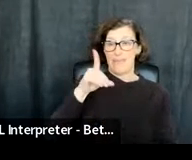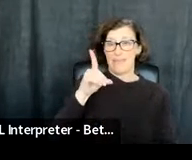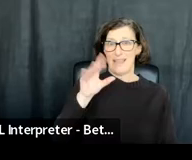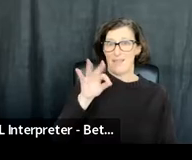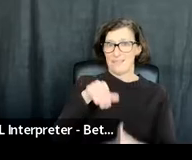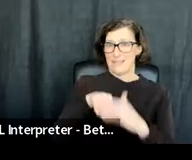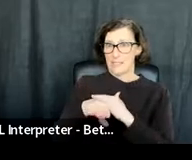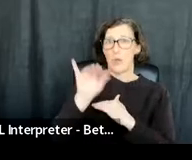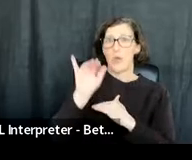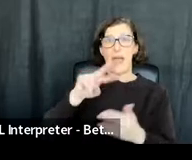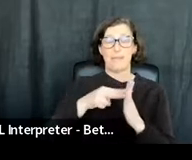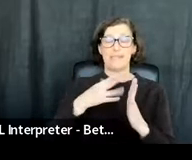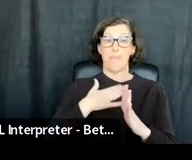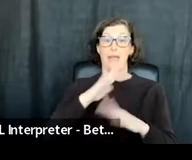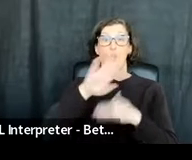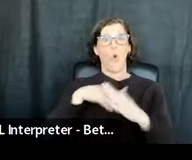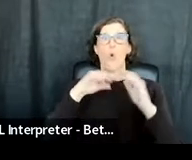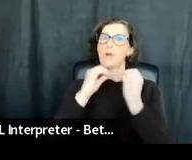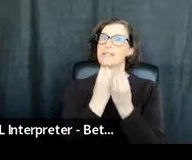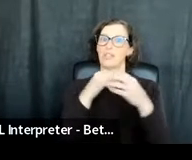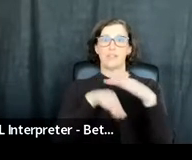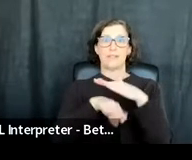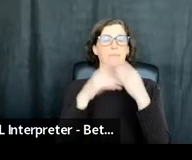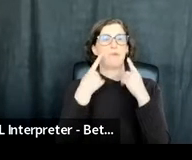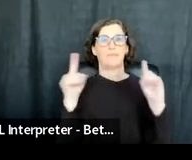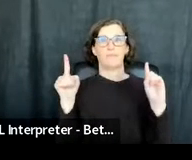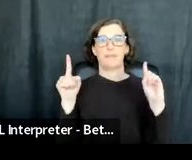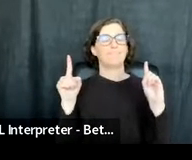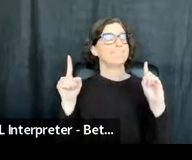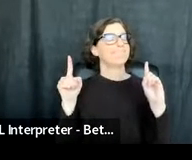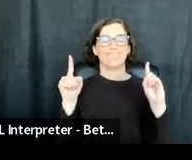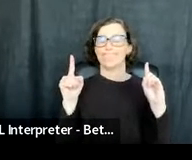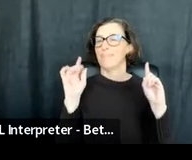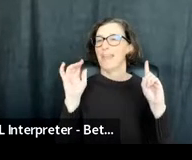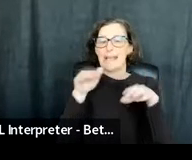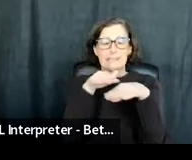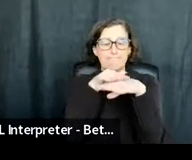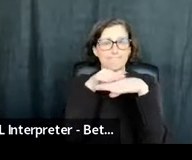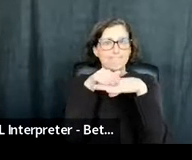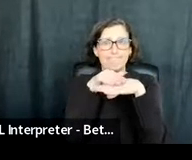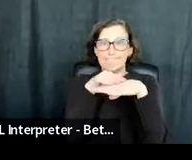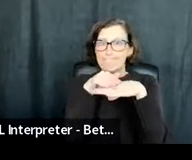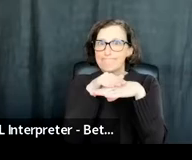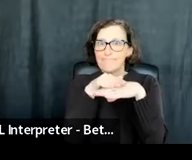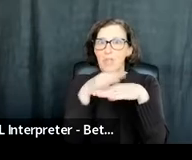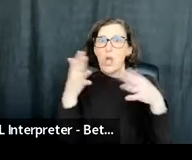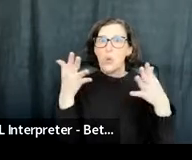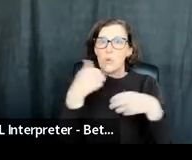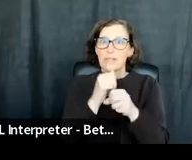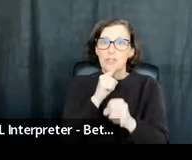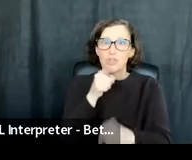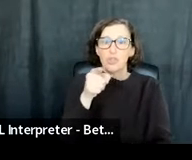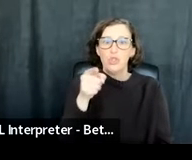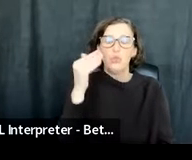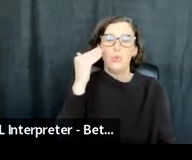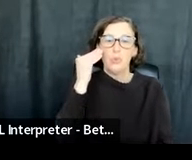is accessible, well, that just is scratching the surface. We wanted to make sure that you knew